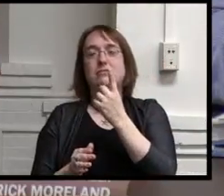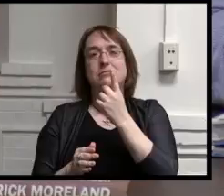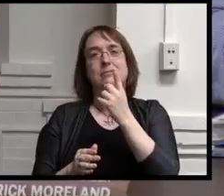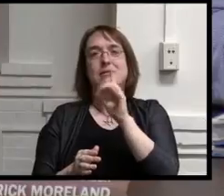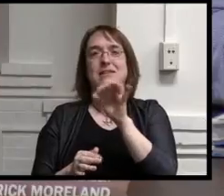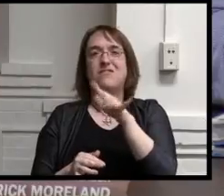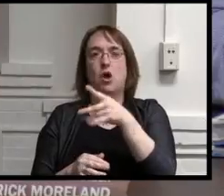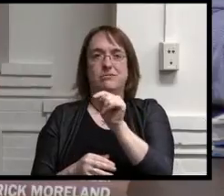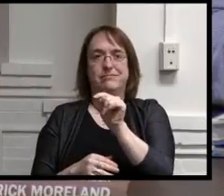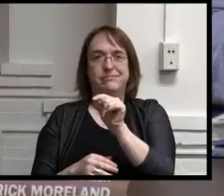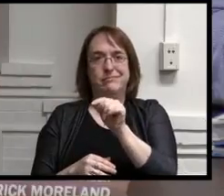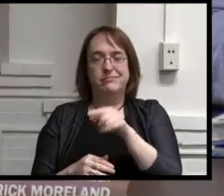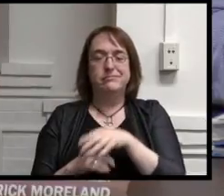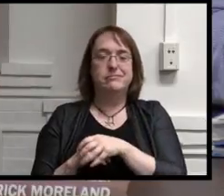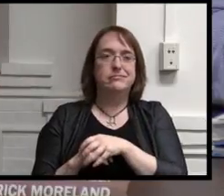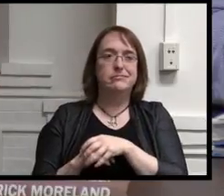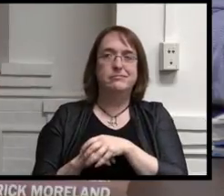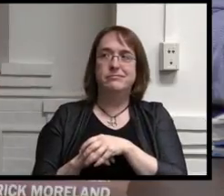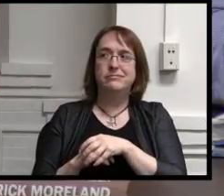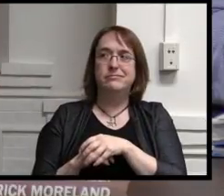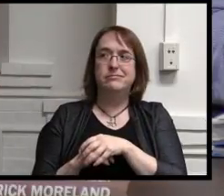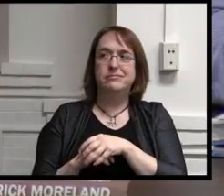fully reserved.